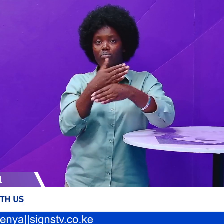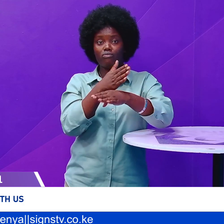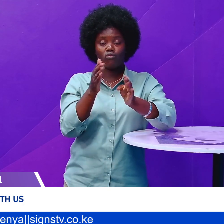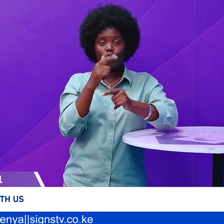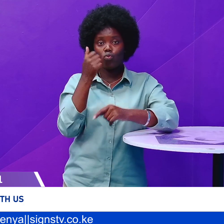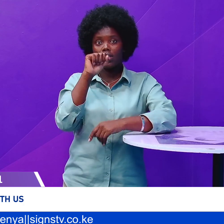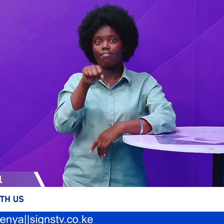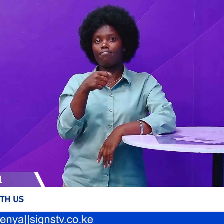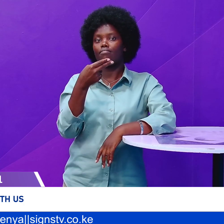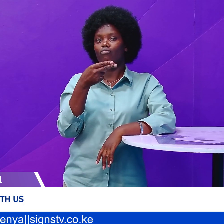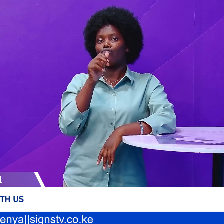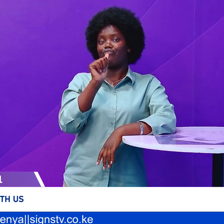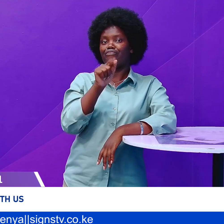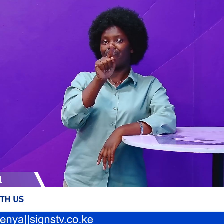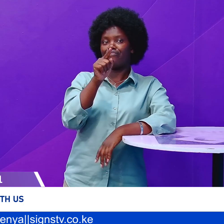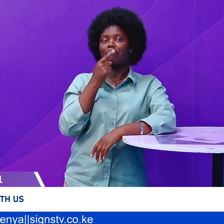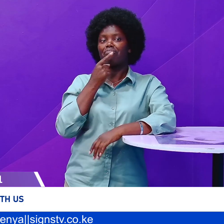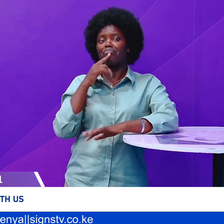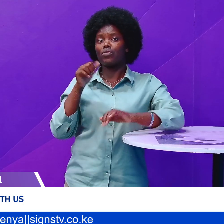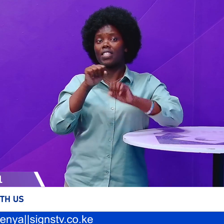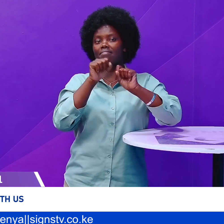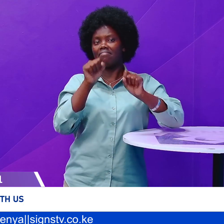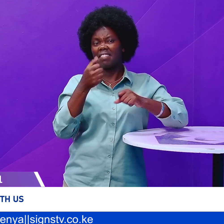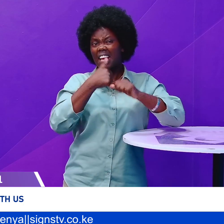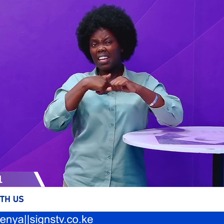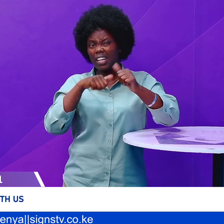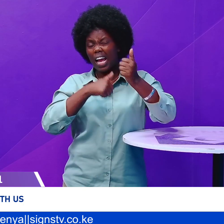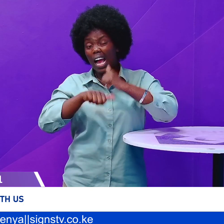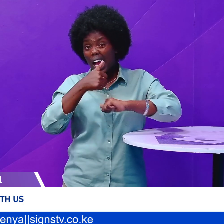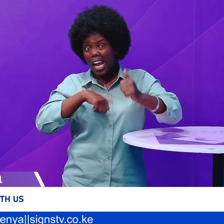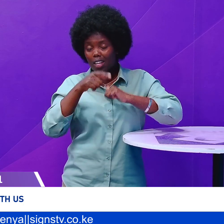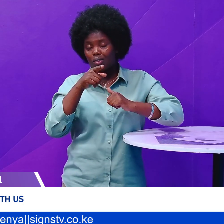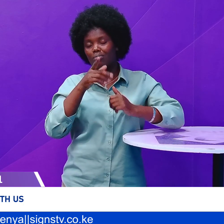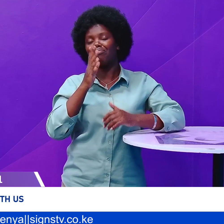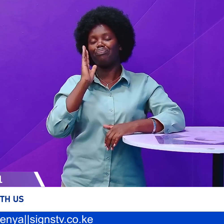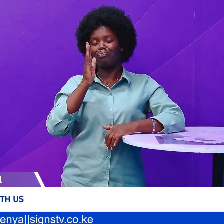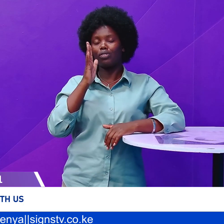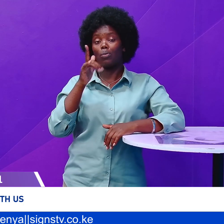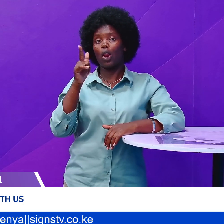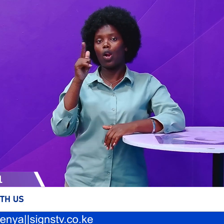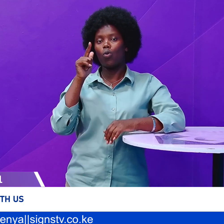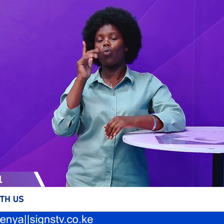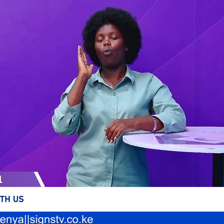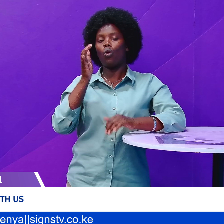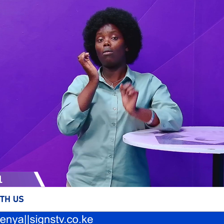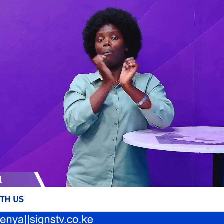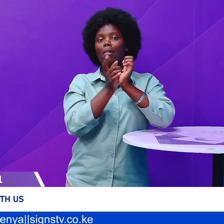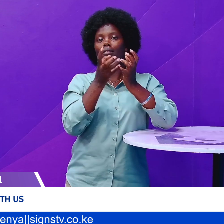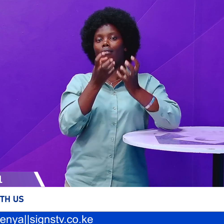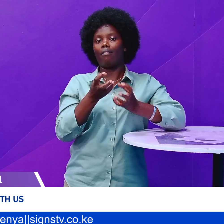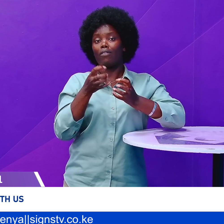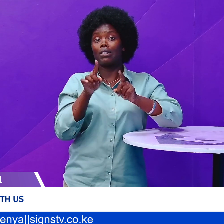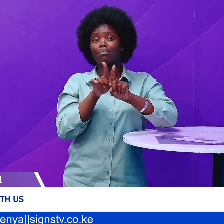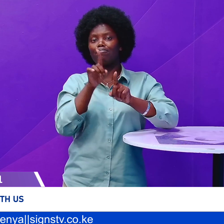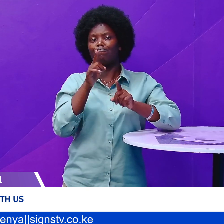warned hospitals and individuals implicated in defrauding the Social Health Authority, SHA, saying